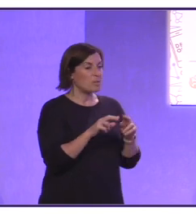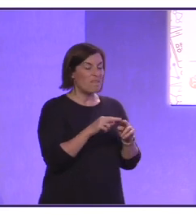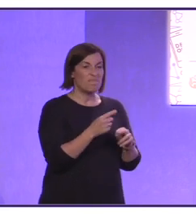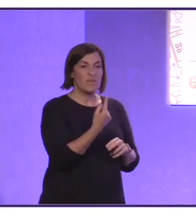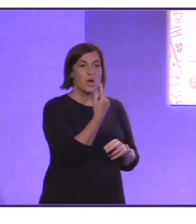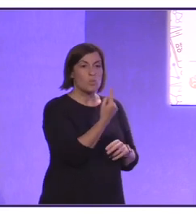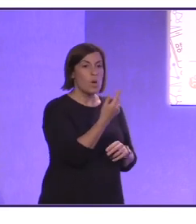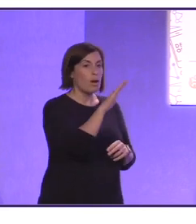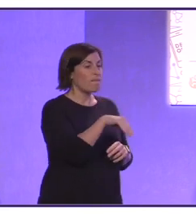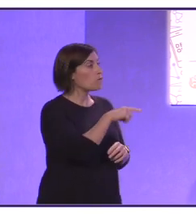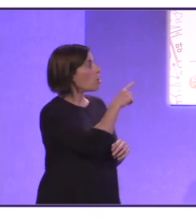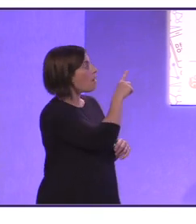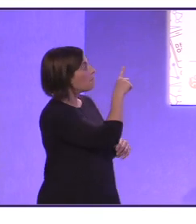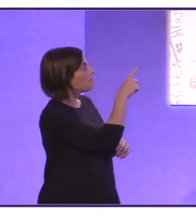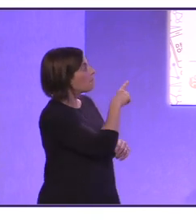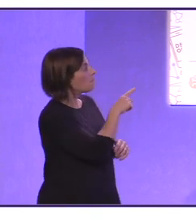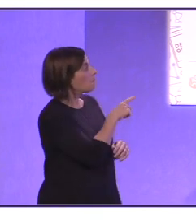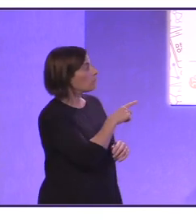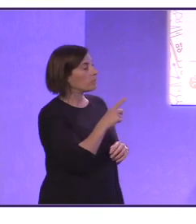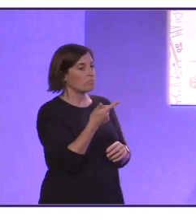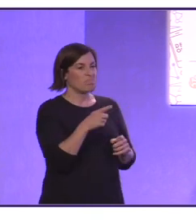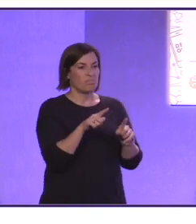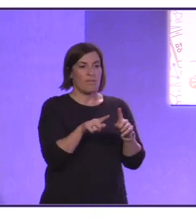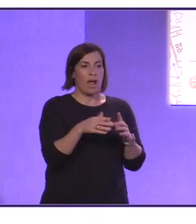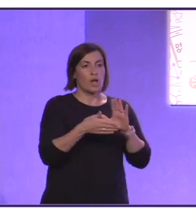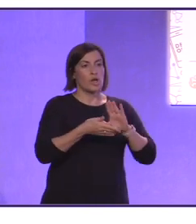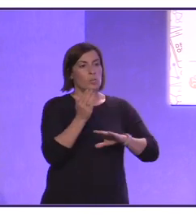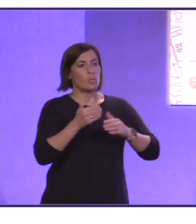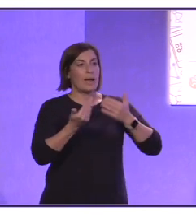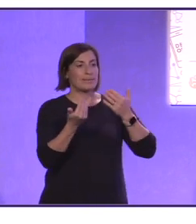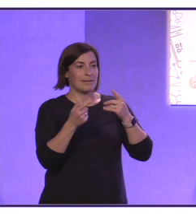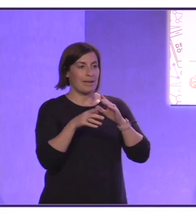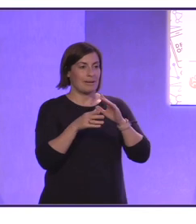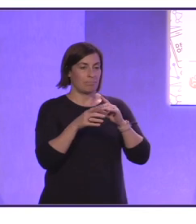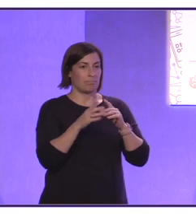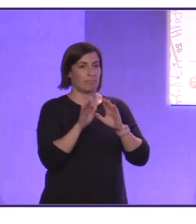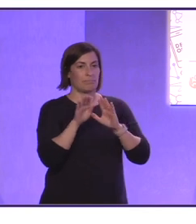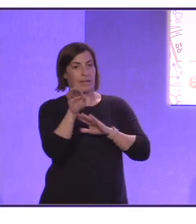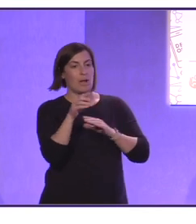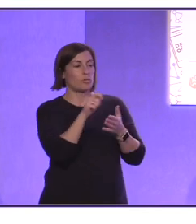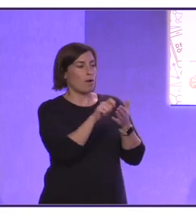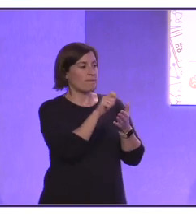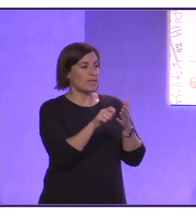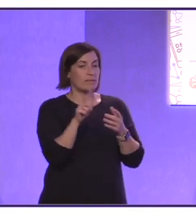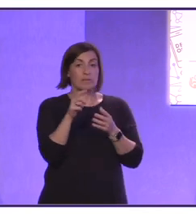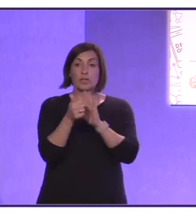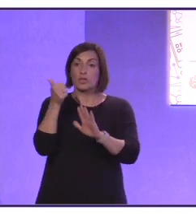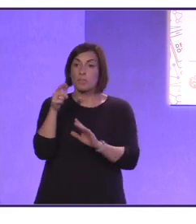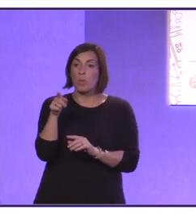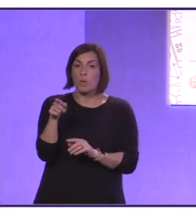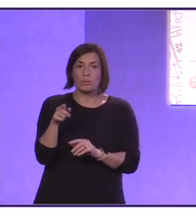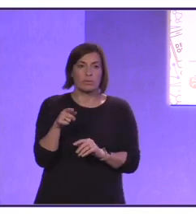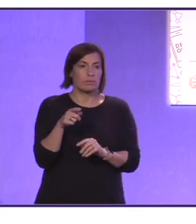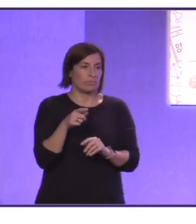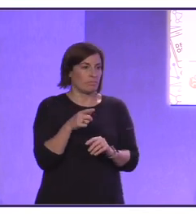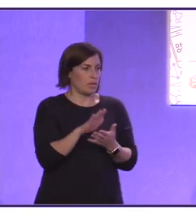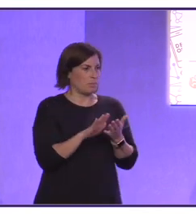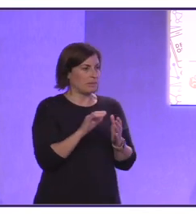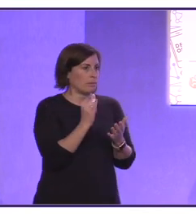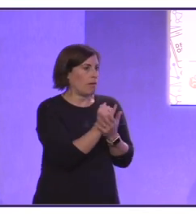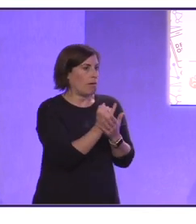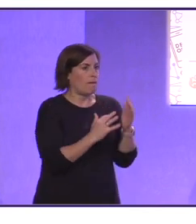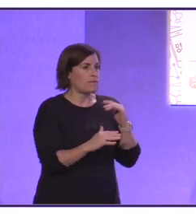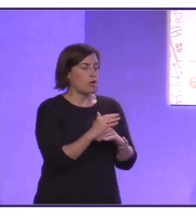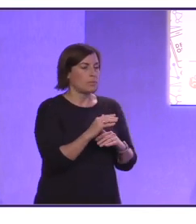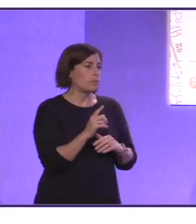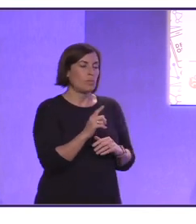one off-site event and it turns out to be sports-based, then okay. But if those off-site events are organized for one faction of